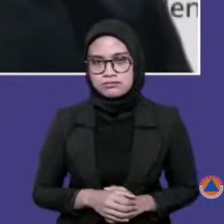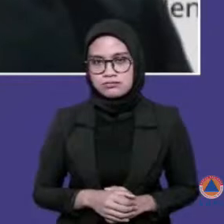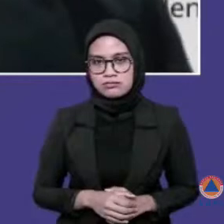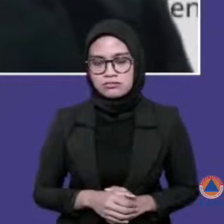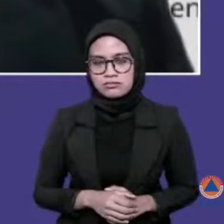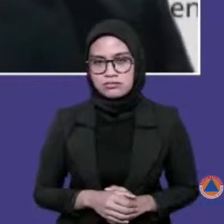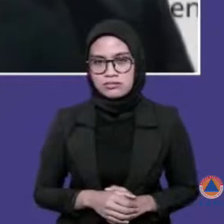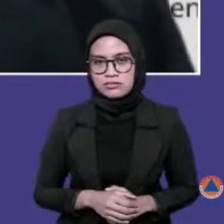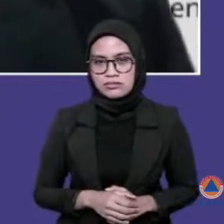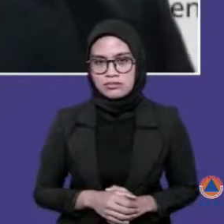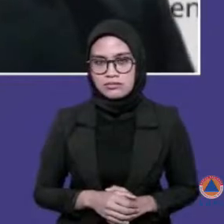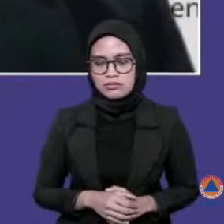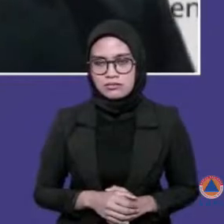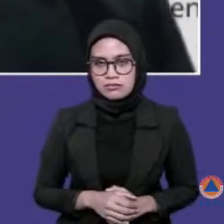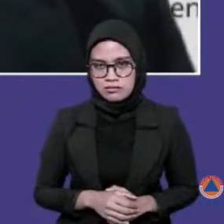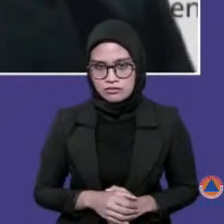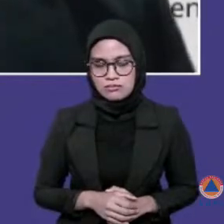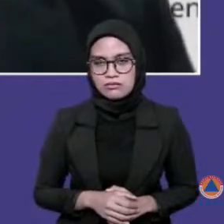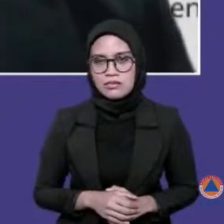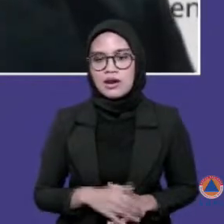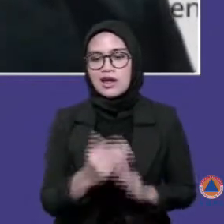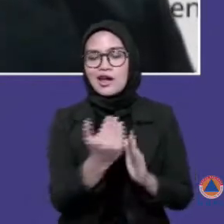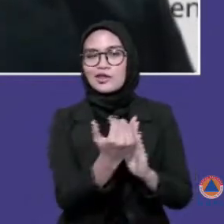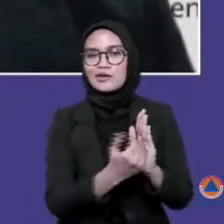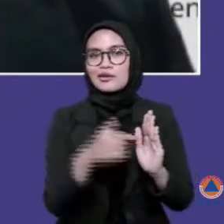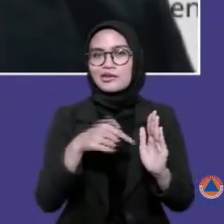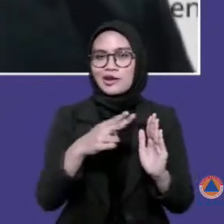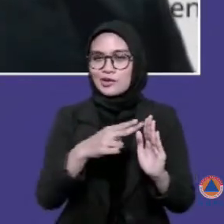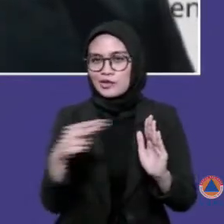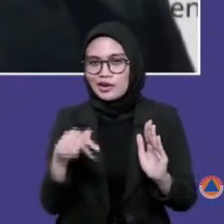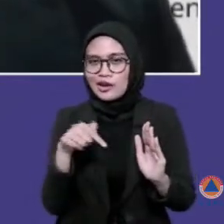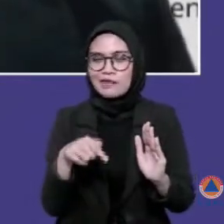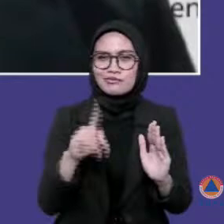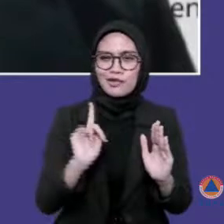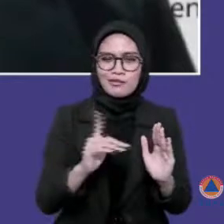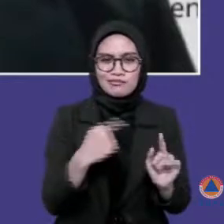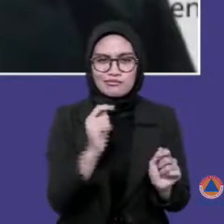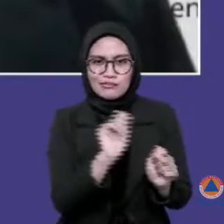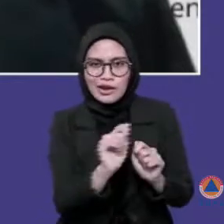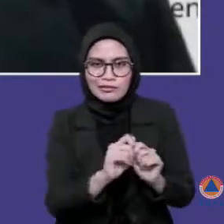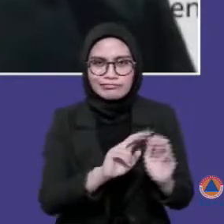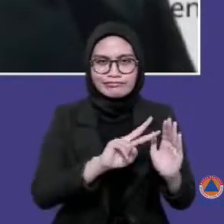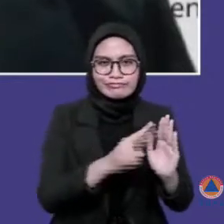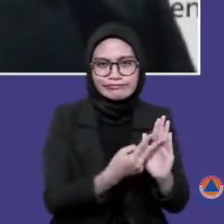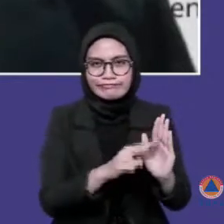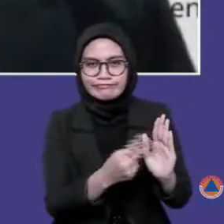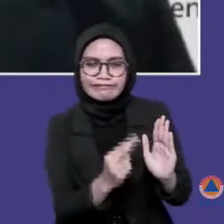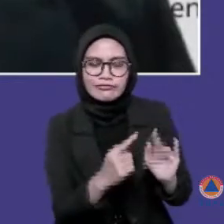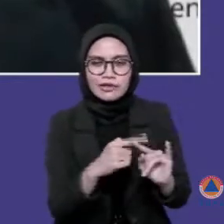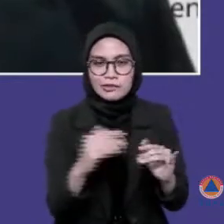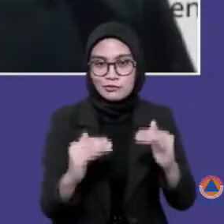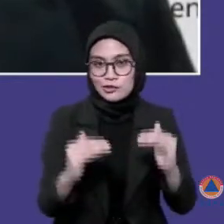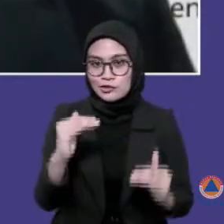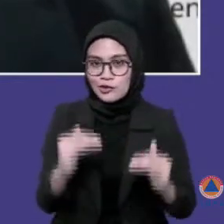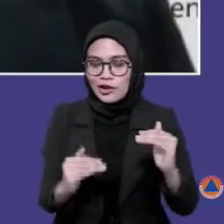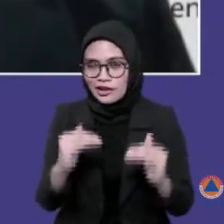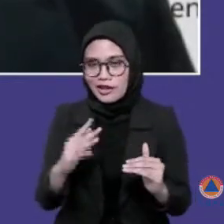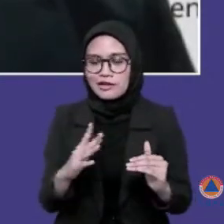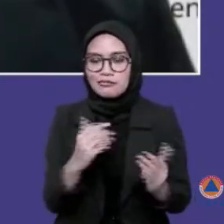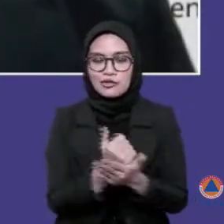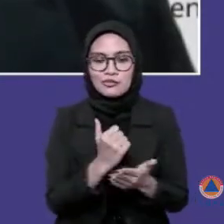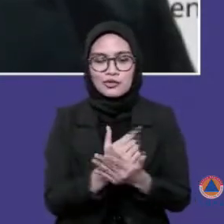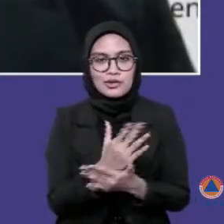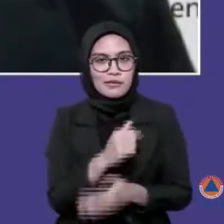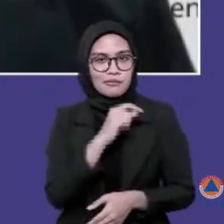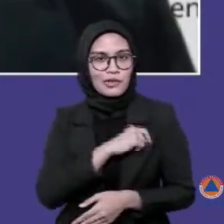again. You've given us regular updates over the year, and I think it's been very helpful to all our